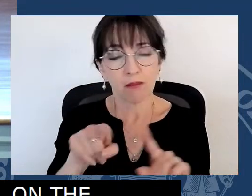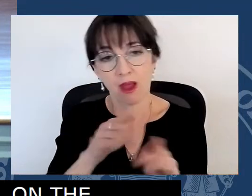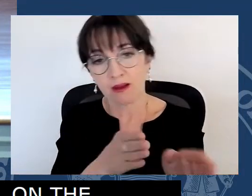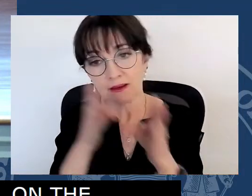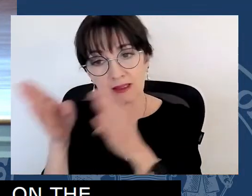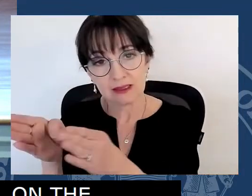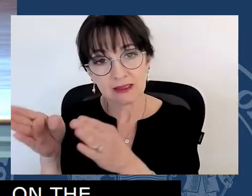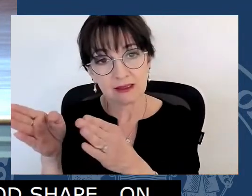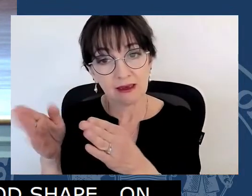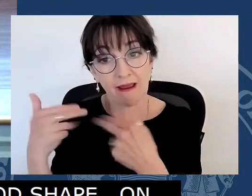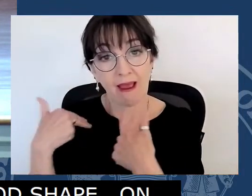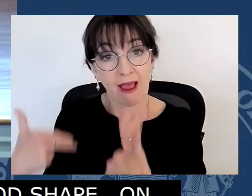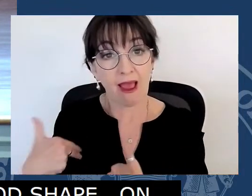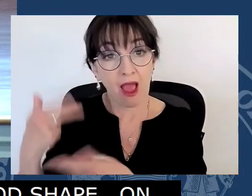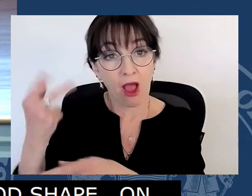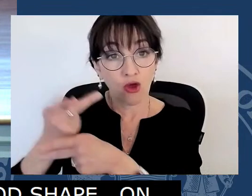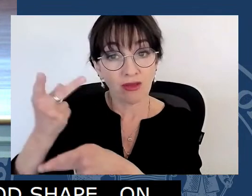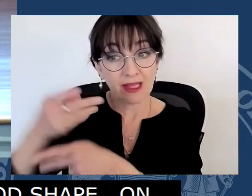getting better.